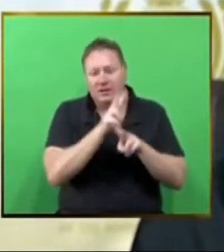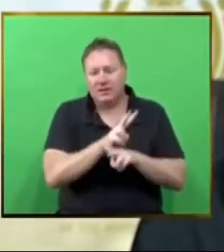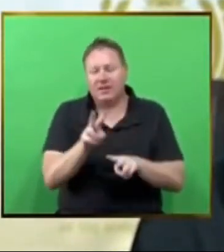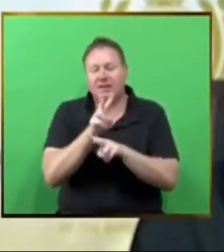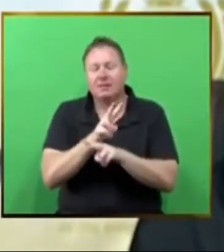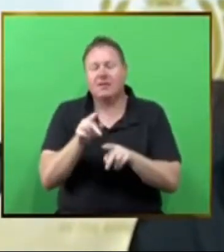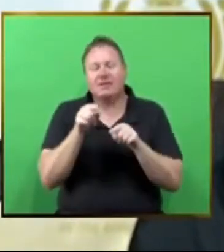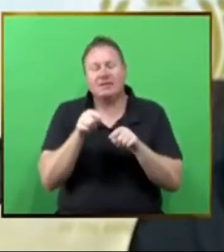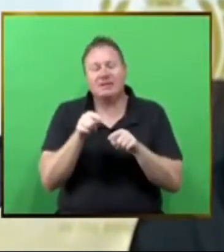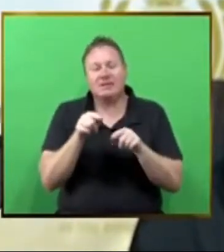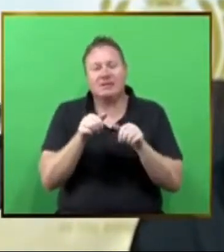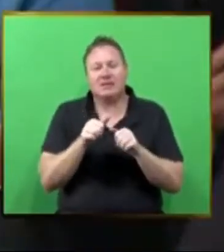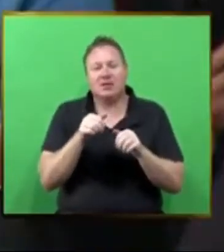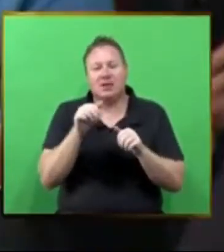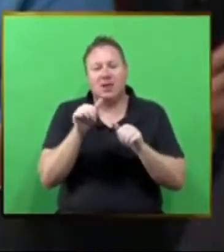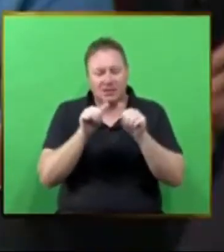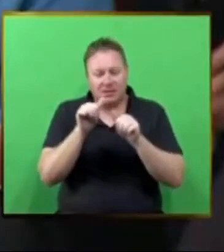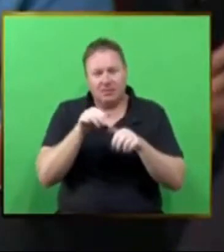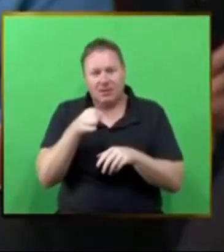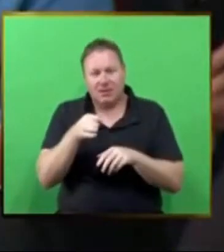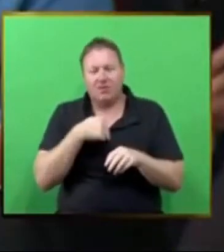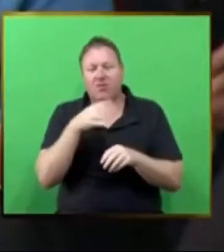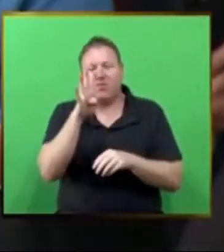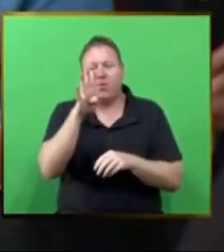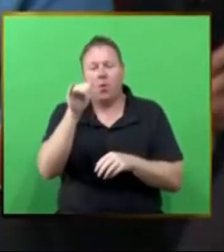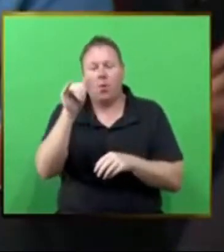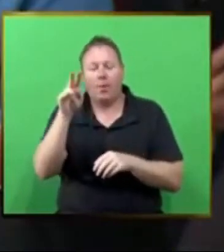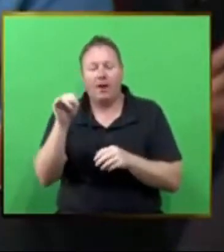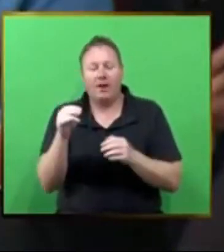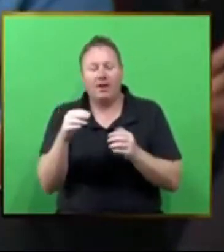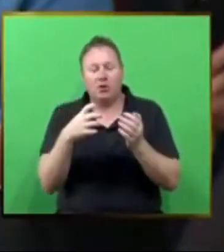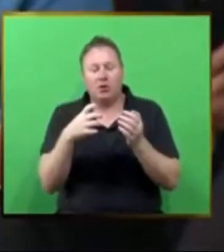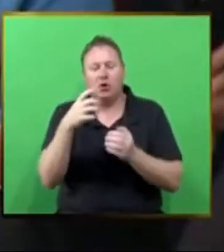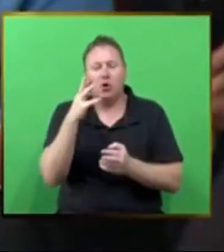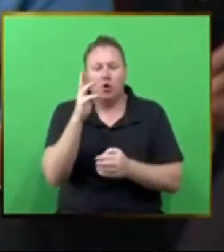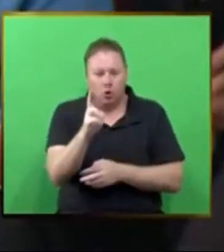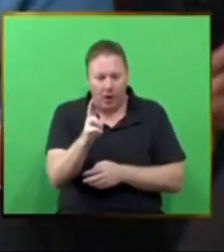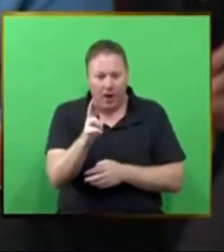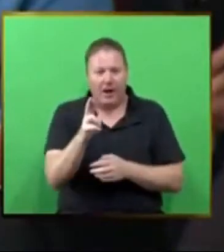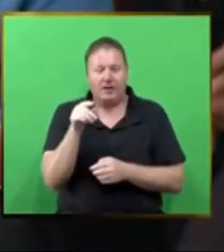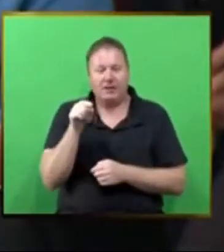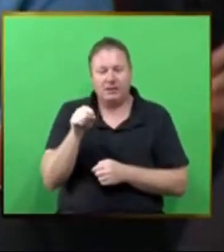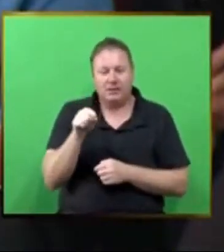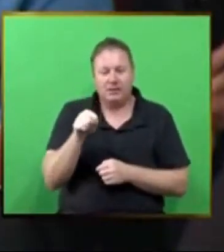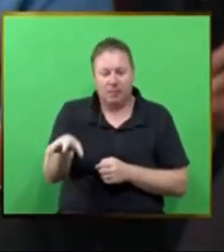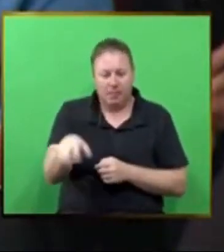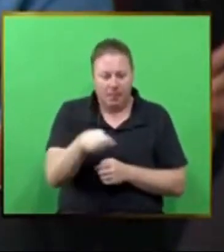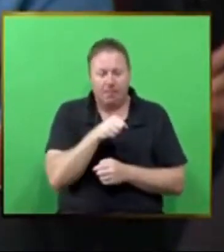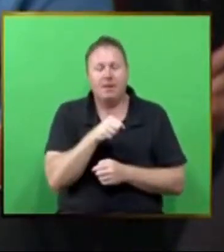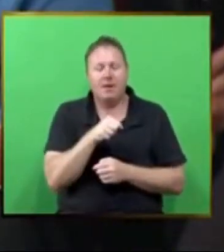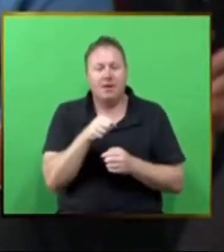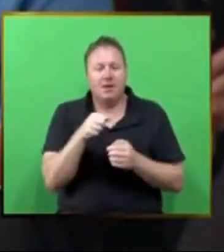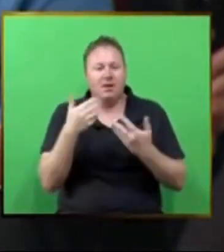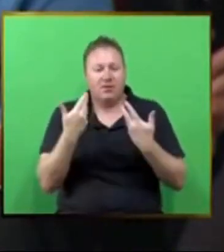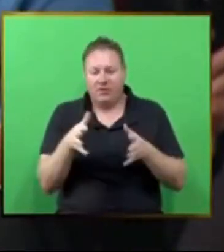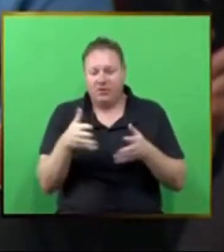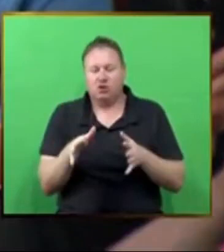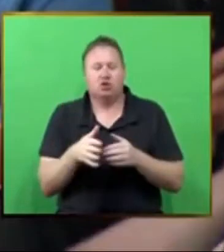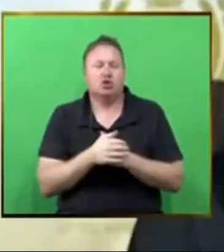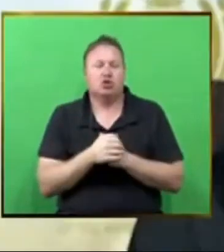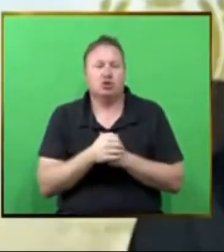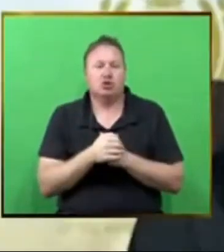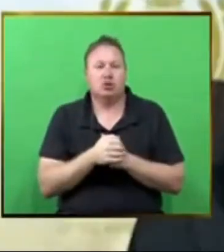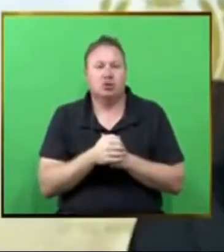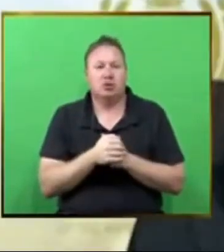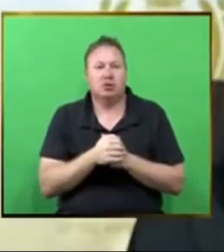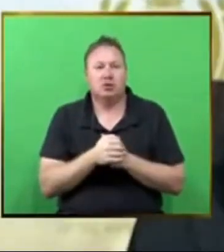of which over 4 billion has been collected from the key players in the illicit gold and tobacco industry. These